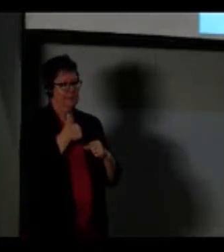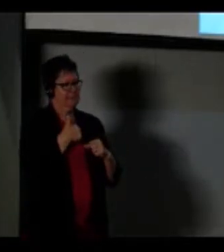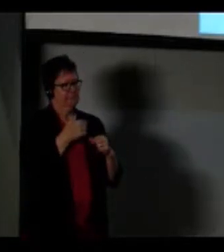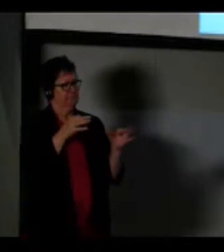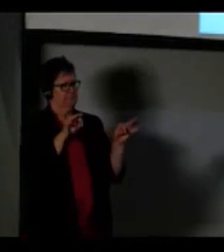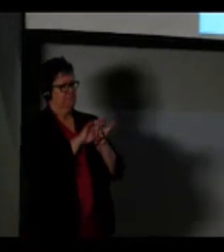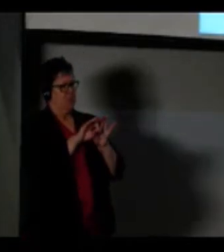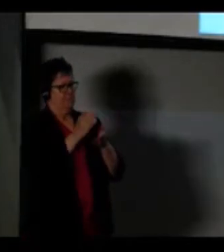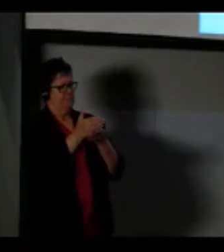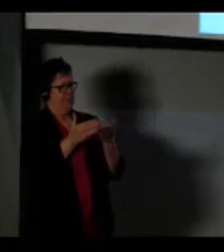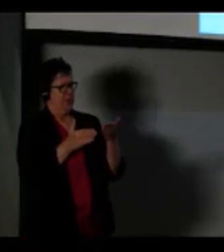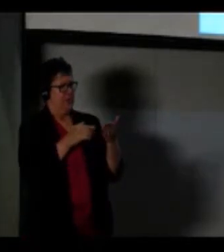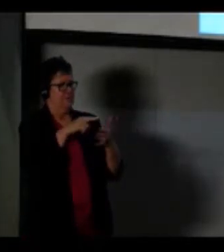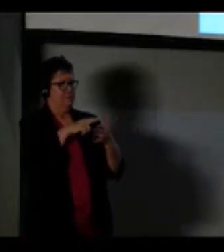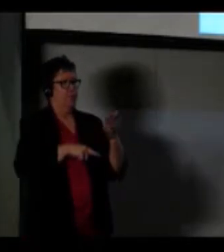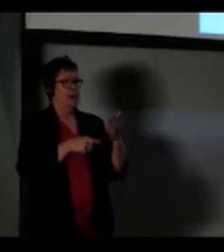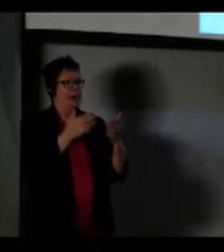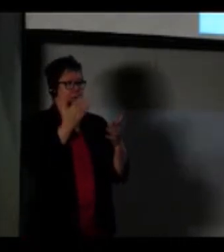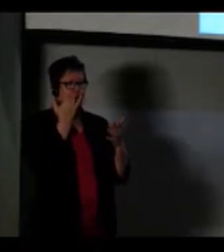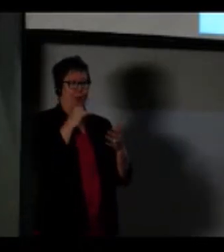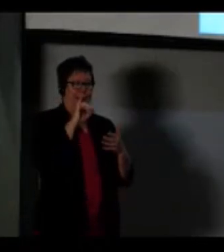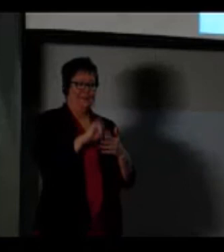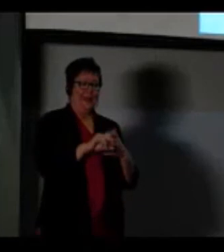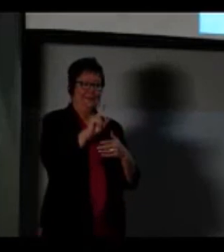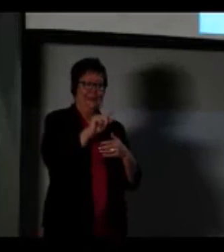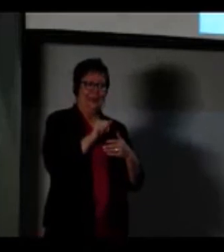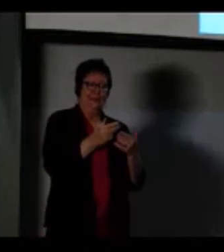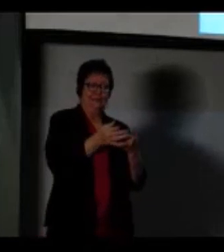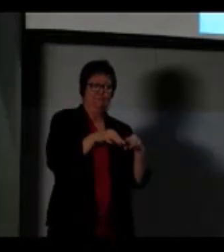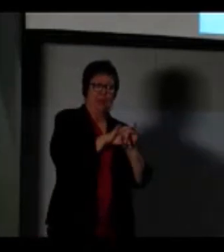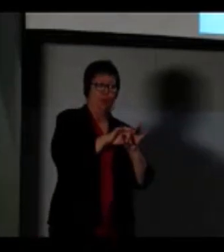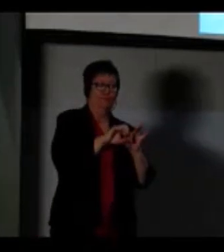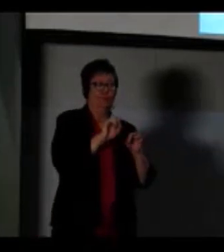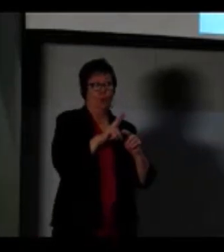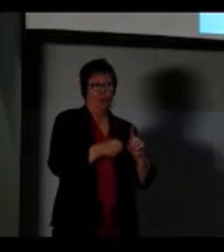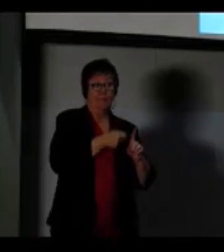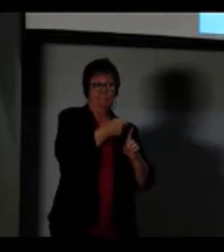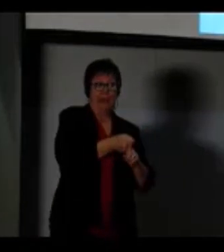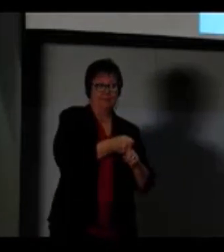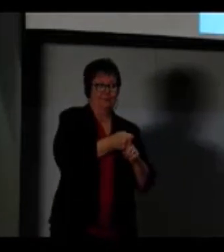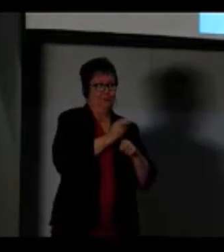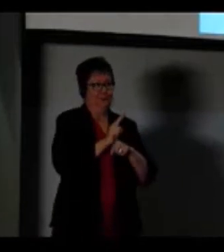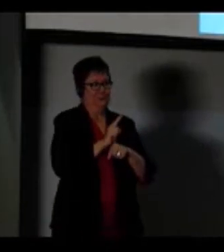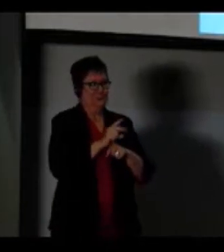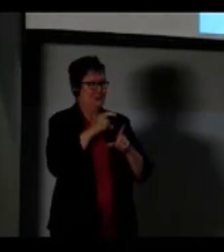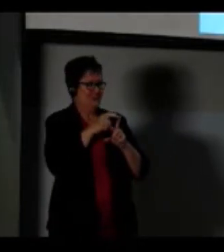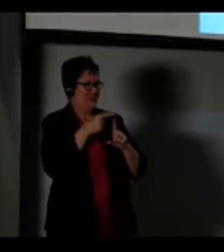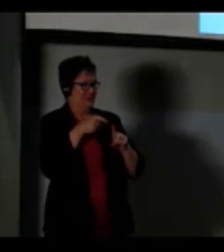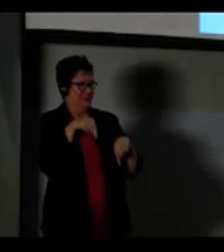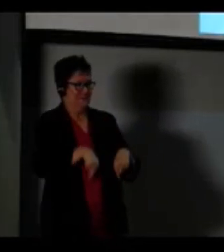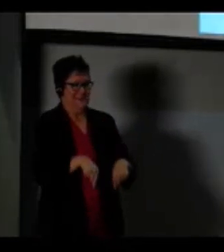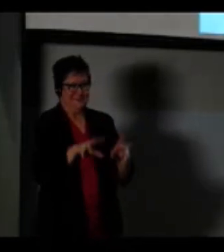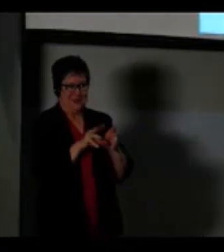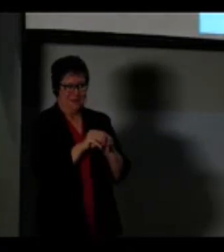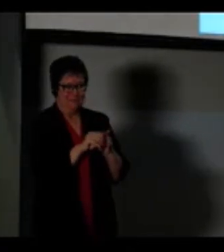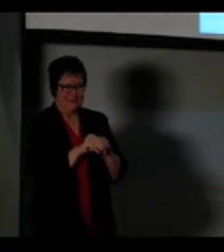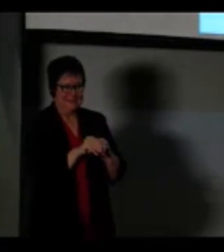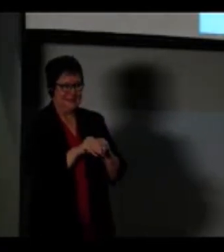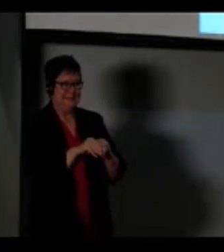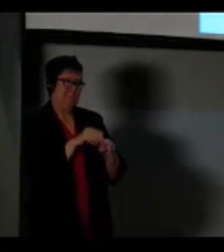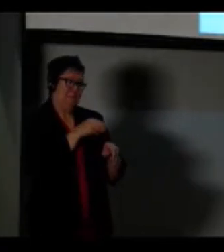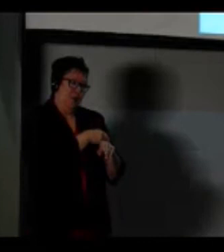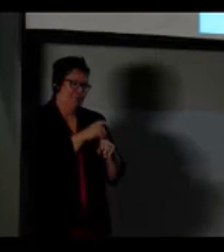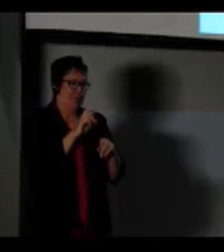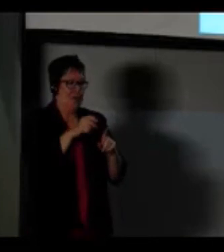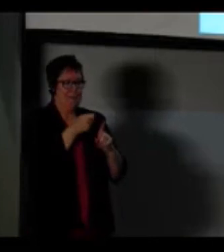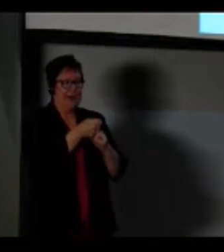crucial parts of what makes linked open data powerful or impactful, to use the word of this conference. It's not